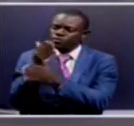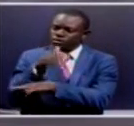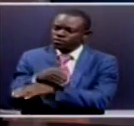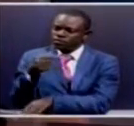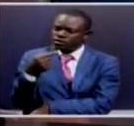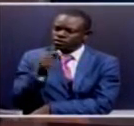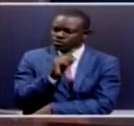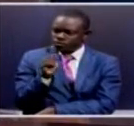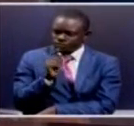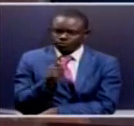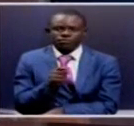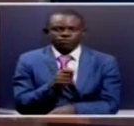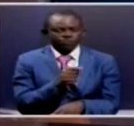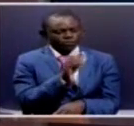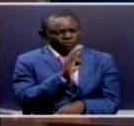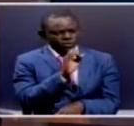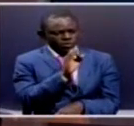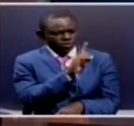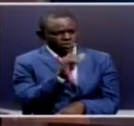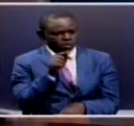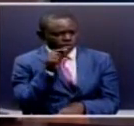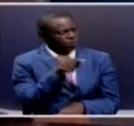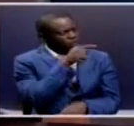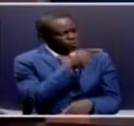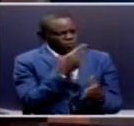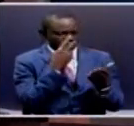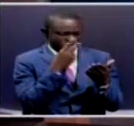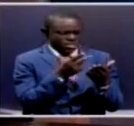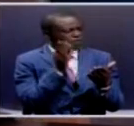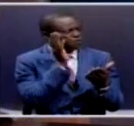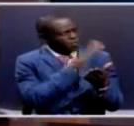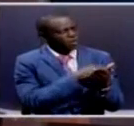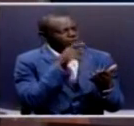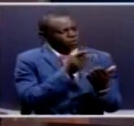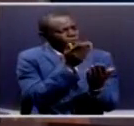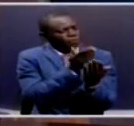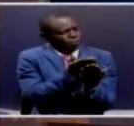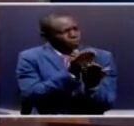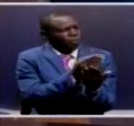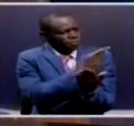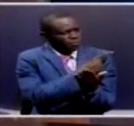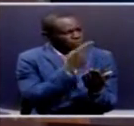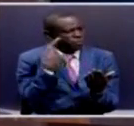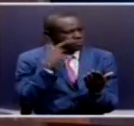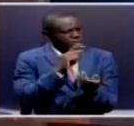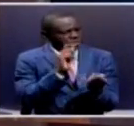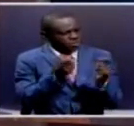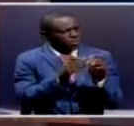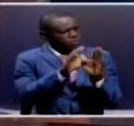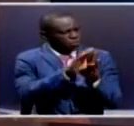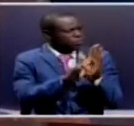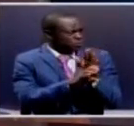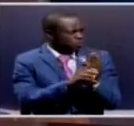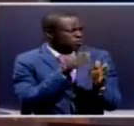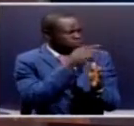have sight of the bill and you understand what is contained in it. And I want you to help us, as we start the program, to understand